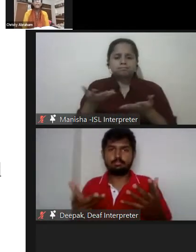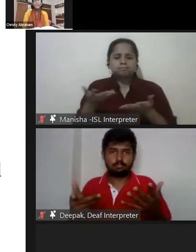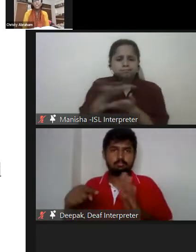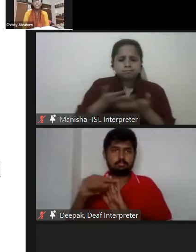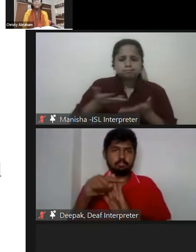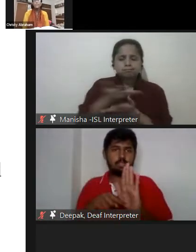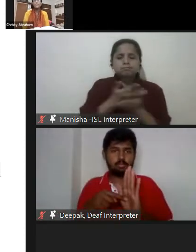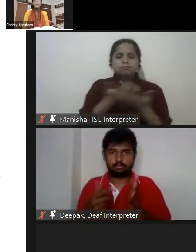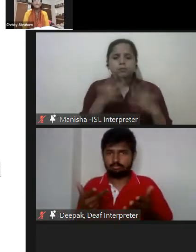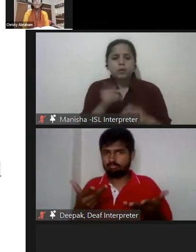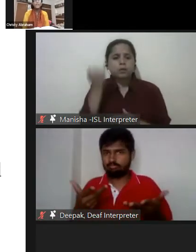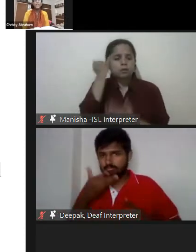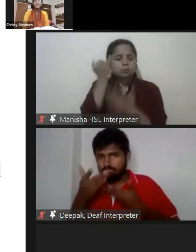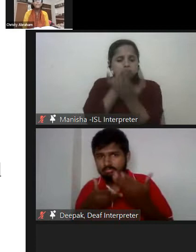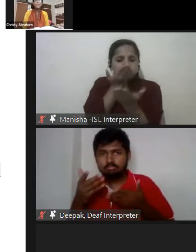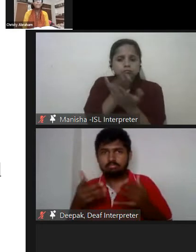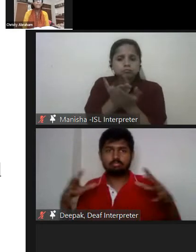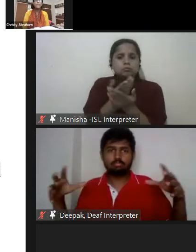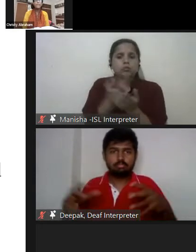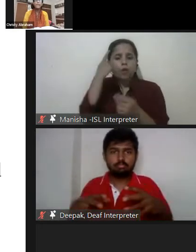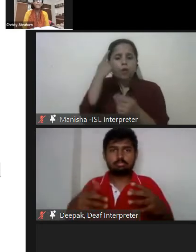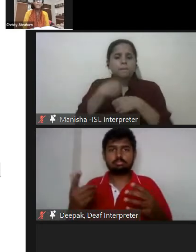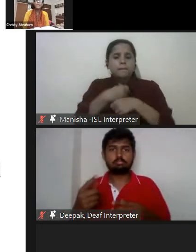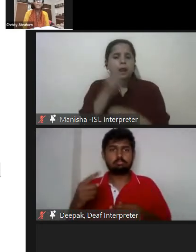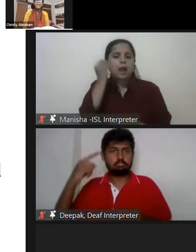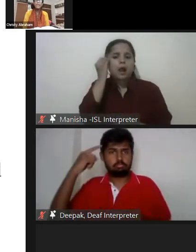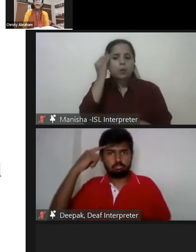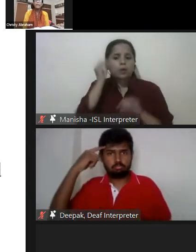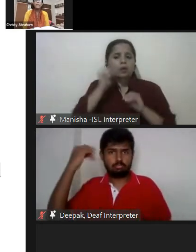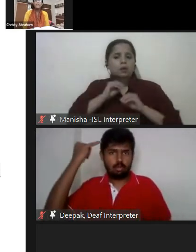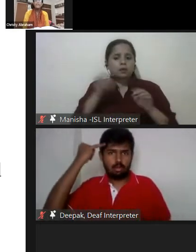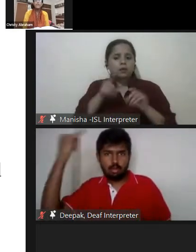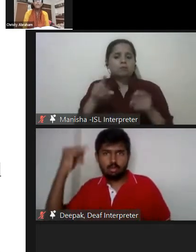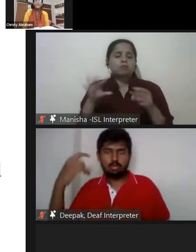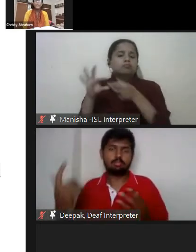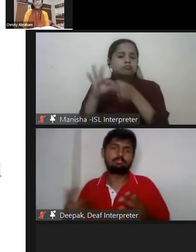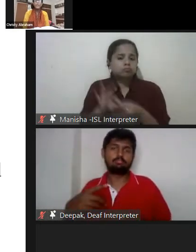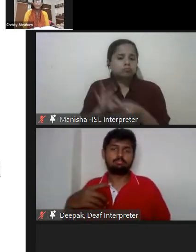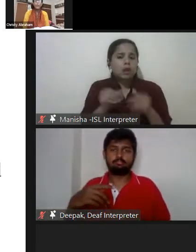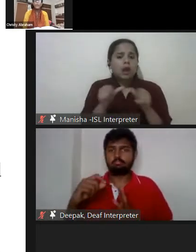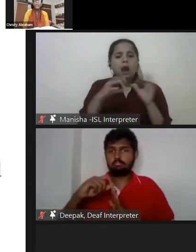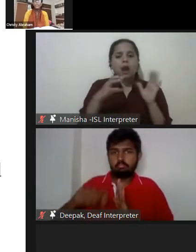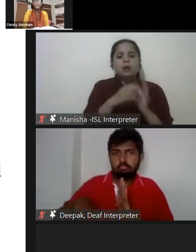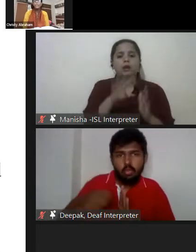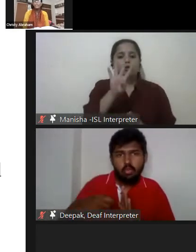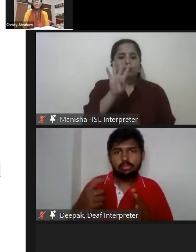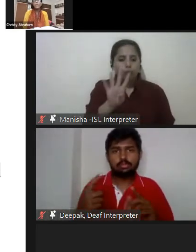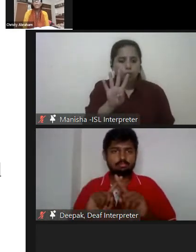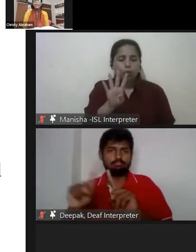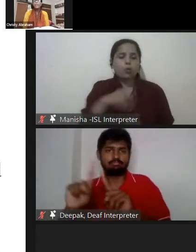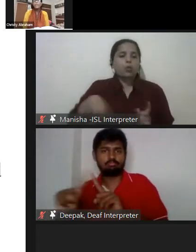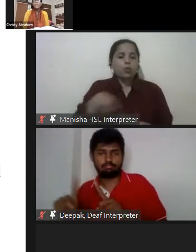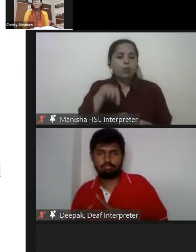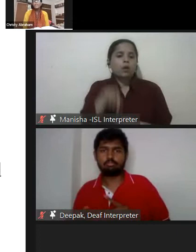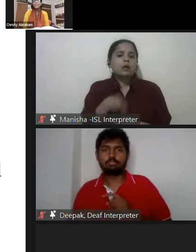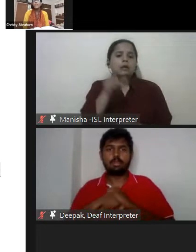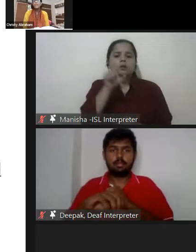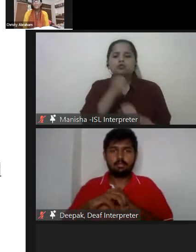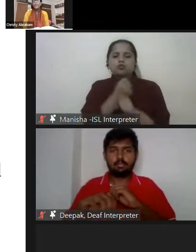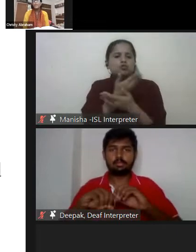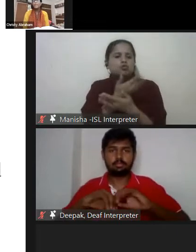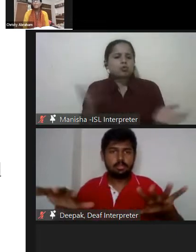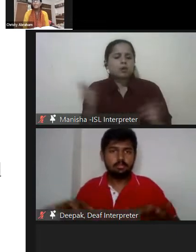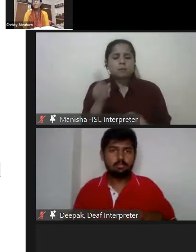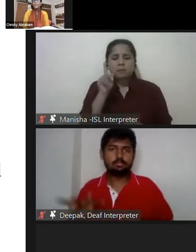and suggestions on creating awareness. There's linking with Article 4 on general obligations, but